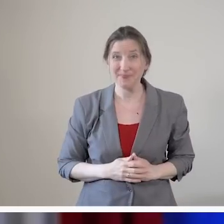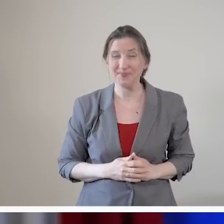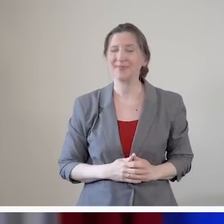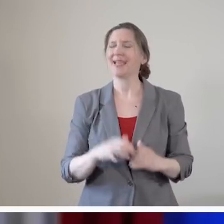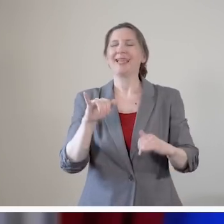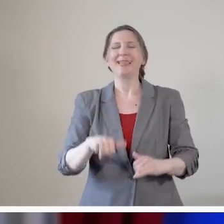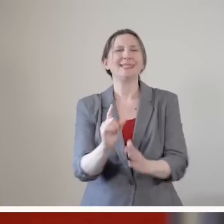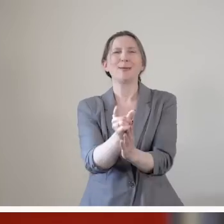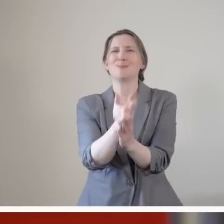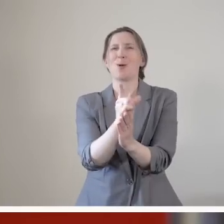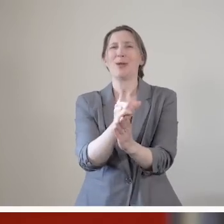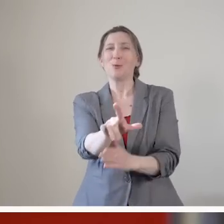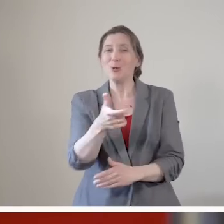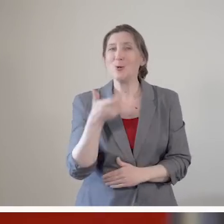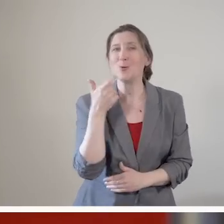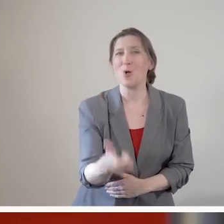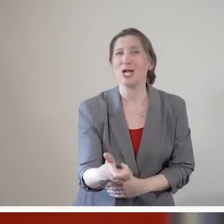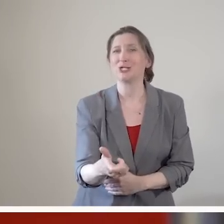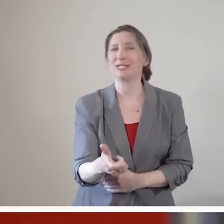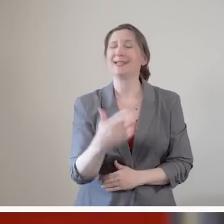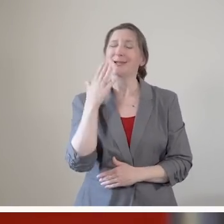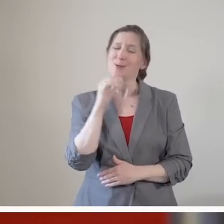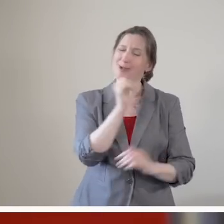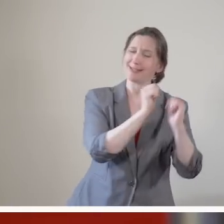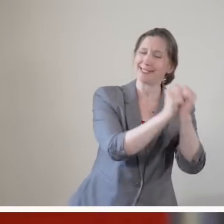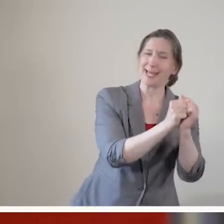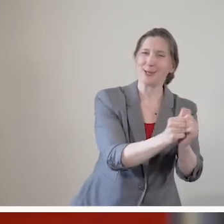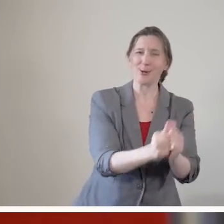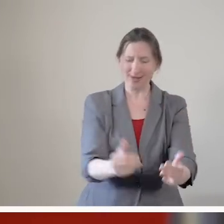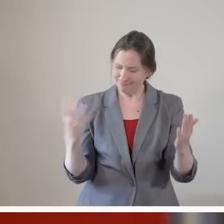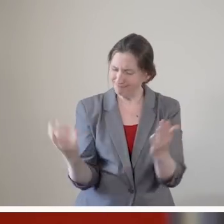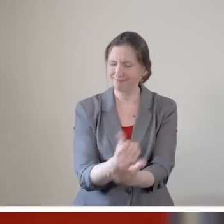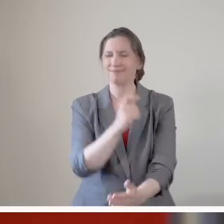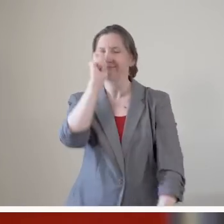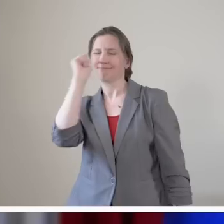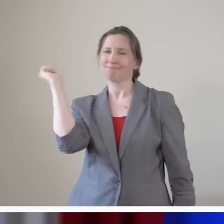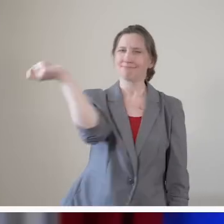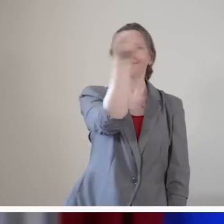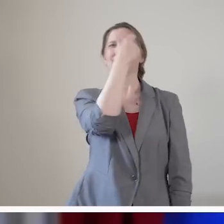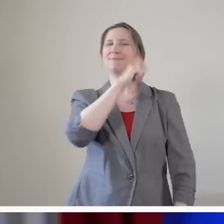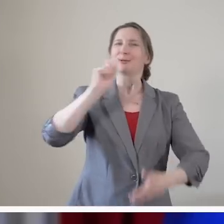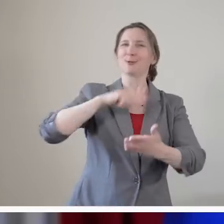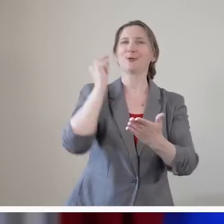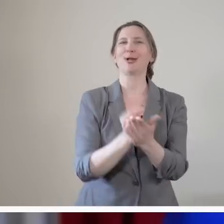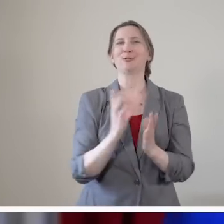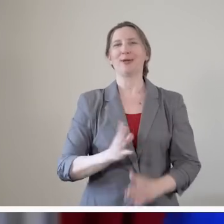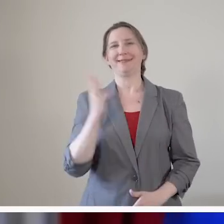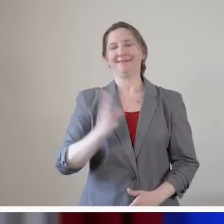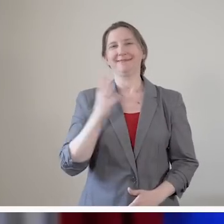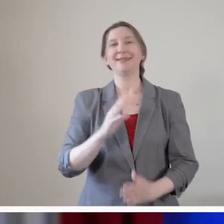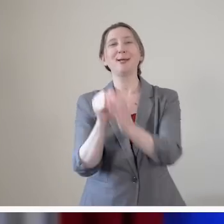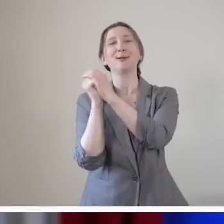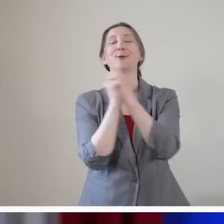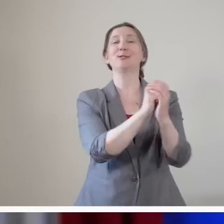on the left. This is the time for graduates, as a symbolic gesture, to move their tassels. Congratulations to all